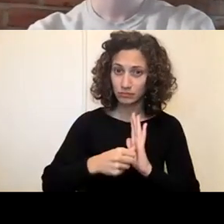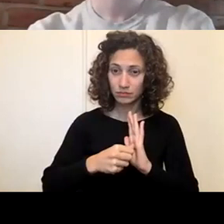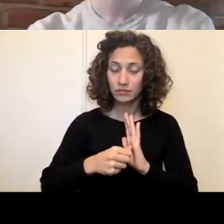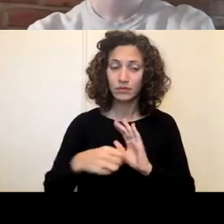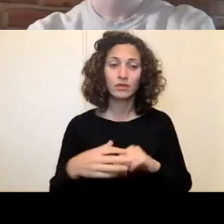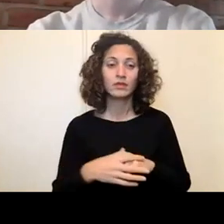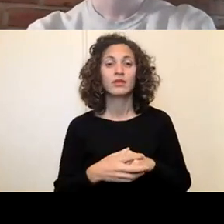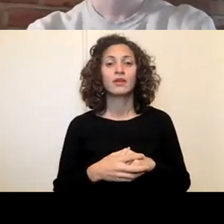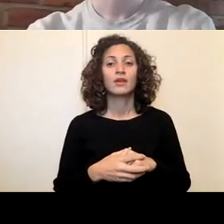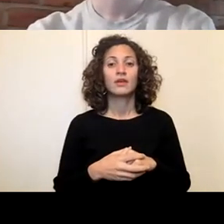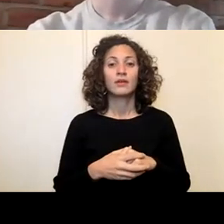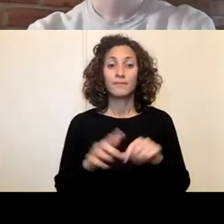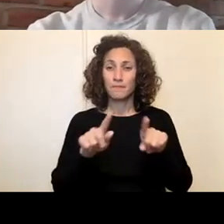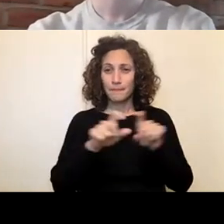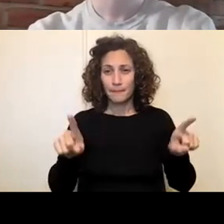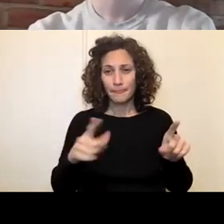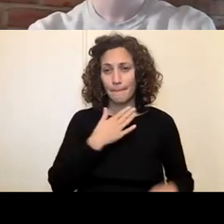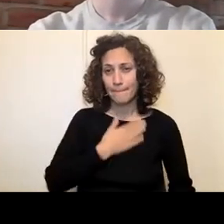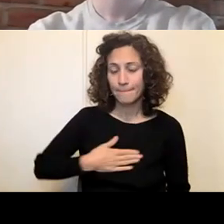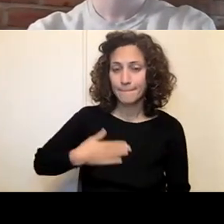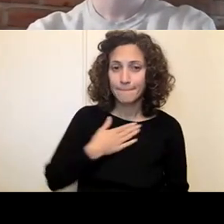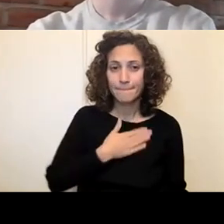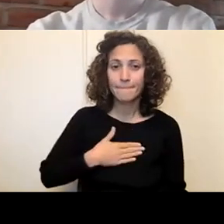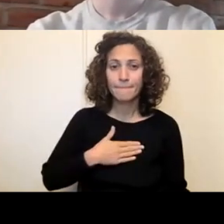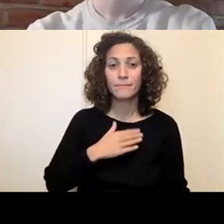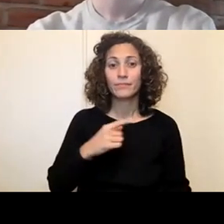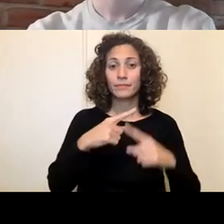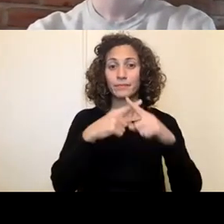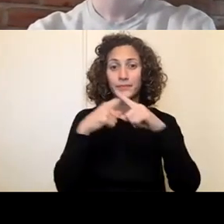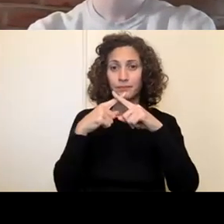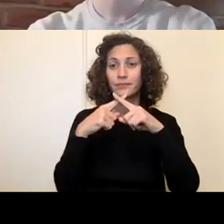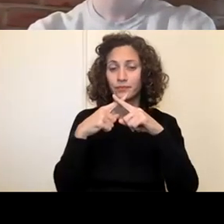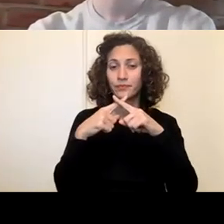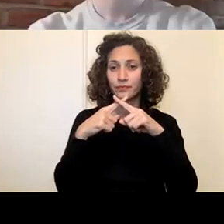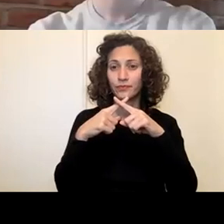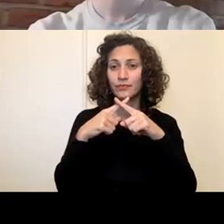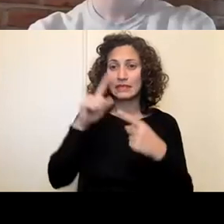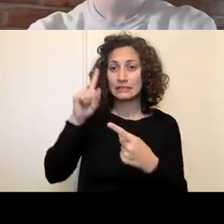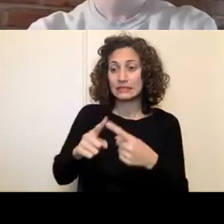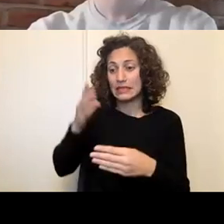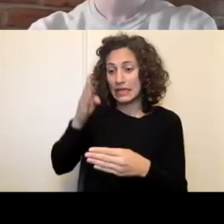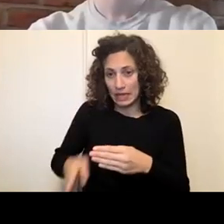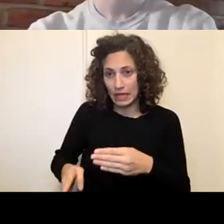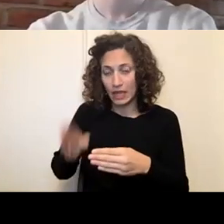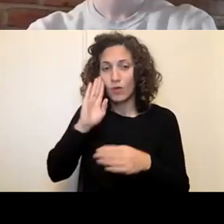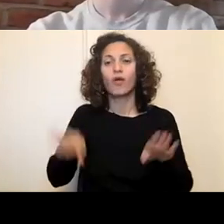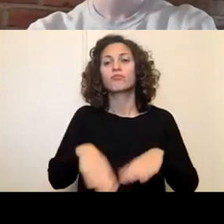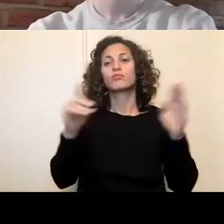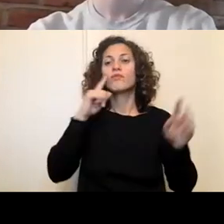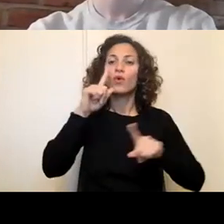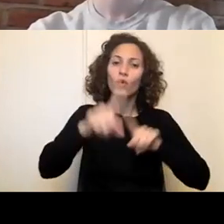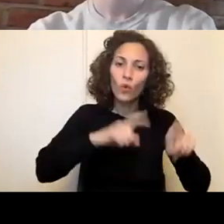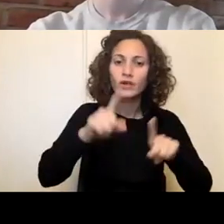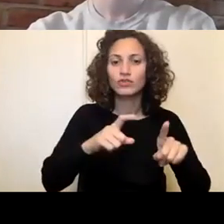ask all of our attendees to please keep their mics muted until the end of the event, and we'll open it up for